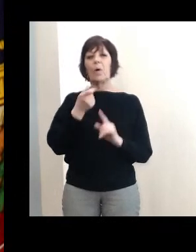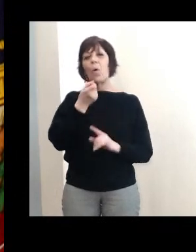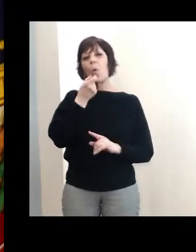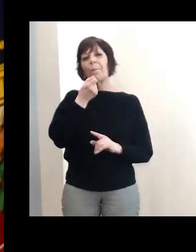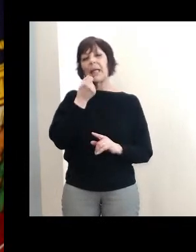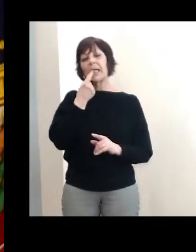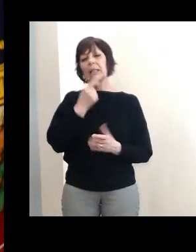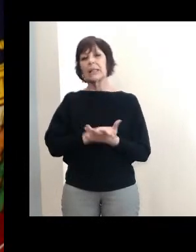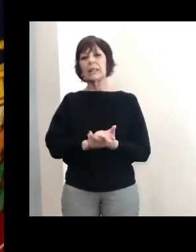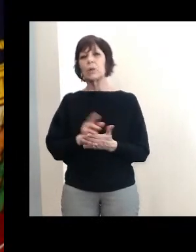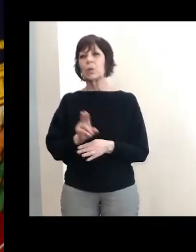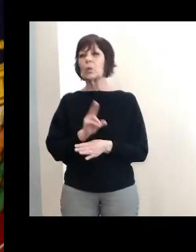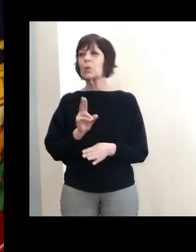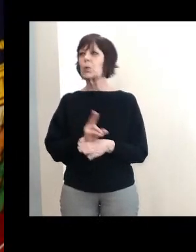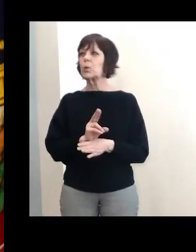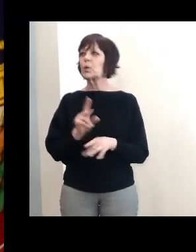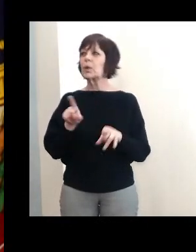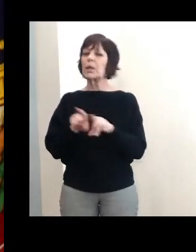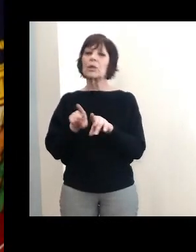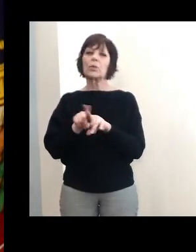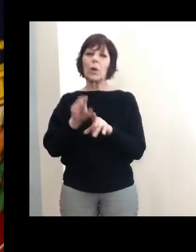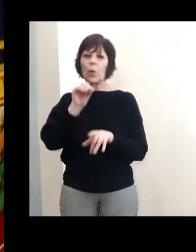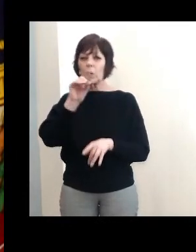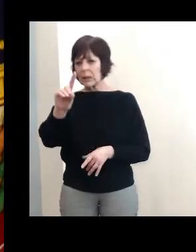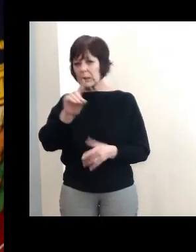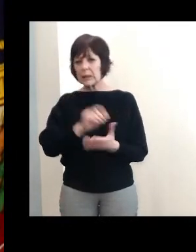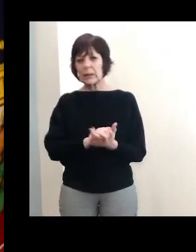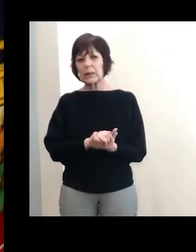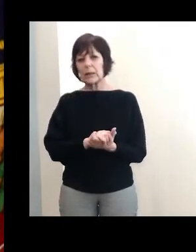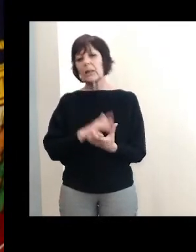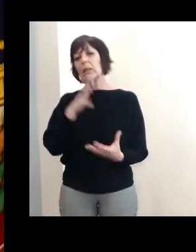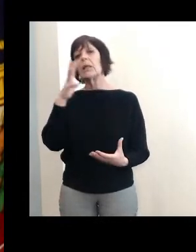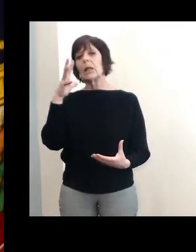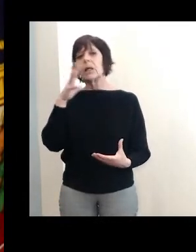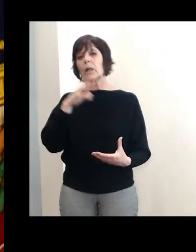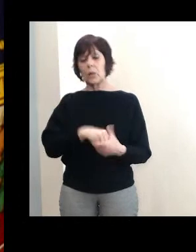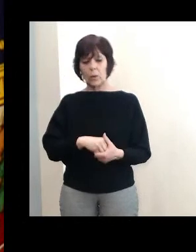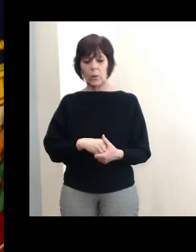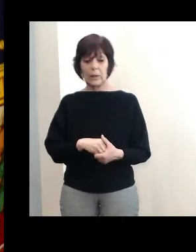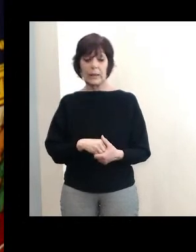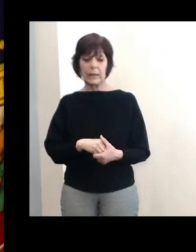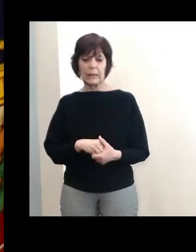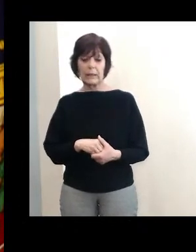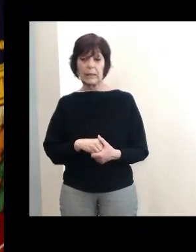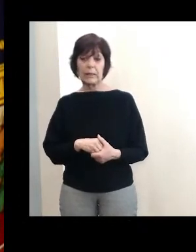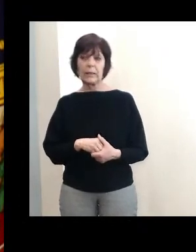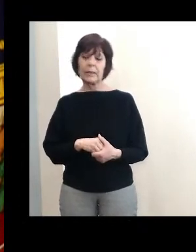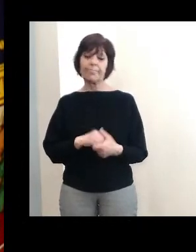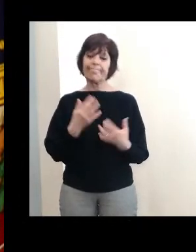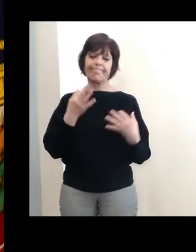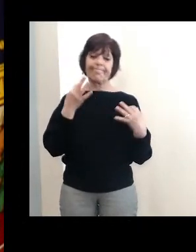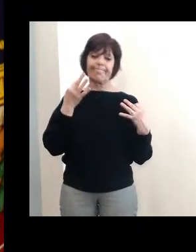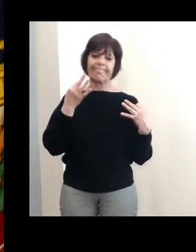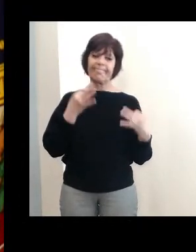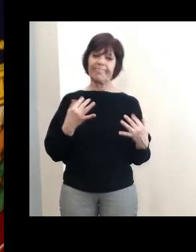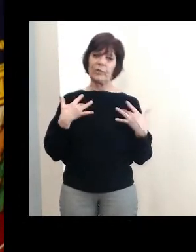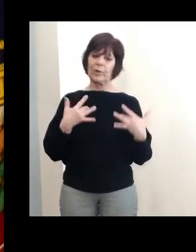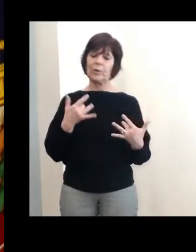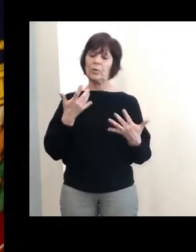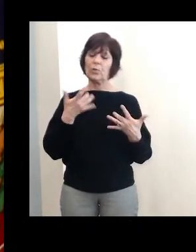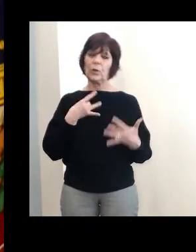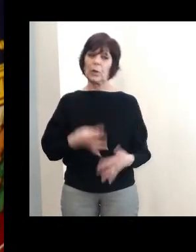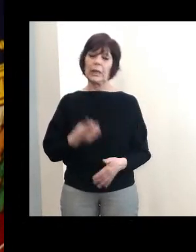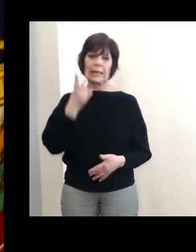opiate use as well as overdoses, including what, as I said before, is definitely a trend that we don't like